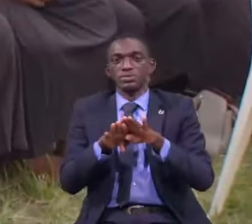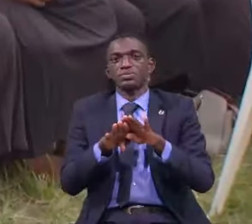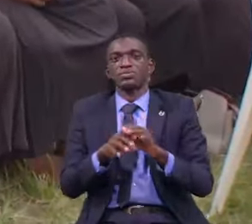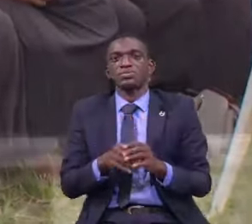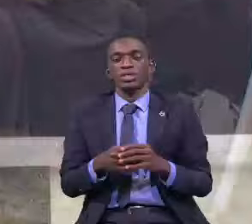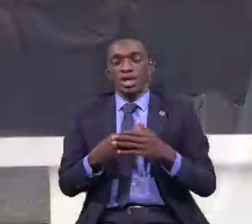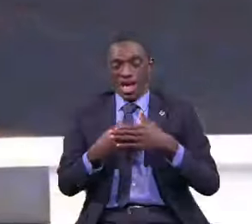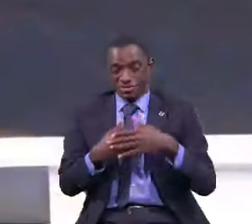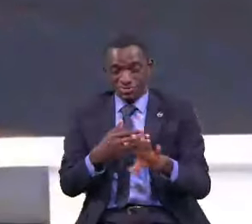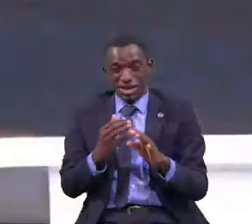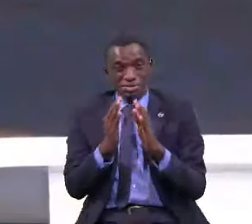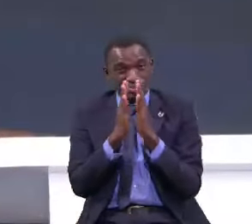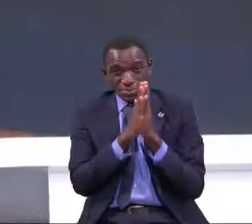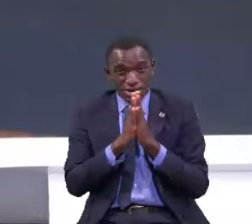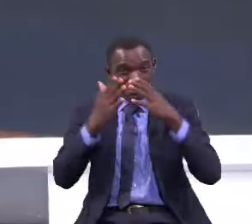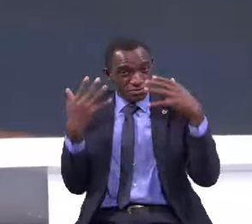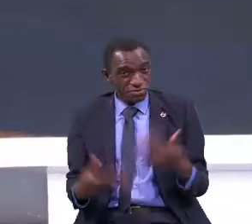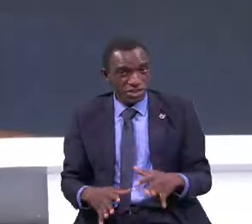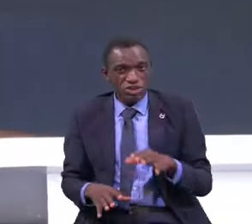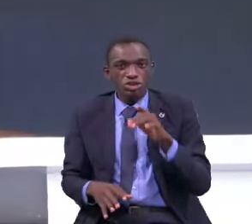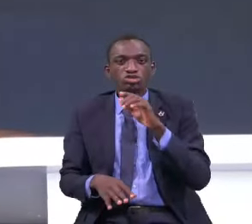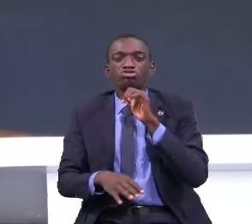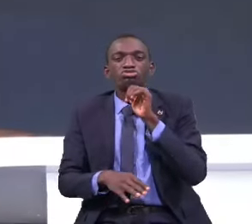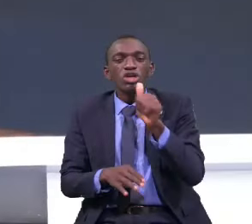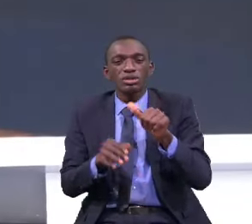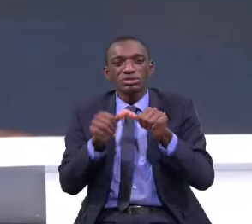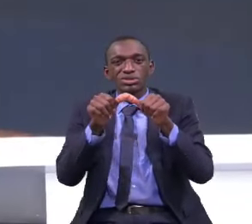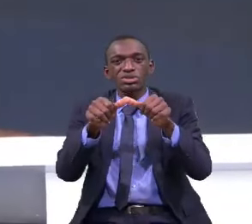After the prayer, you don't keep your eyes closed.